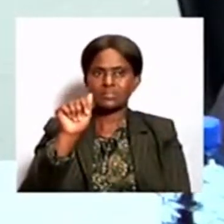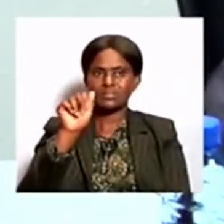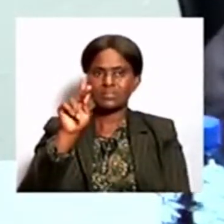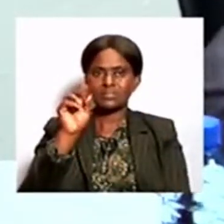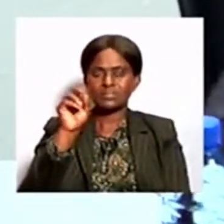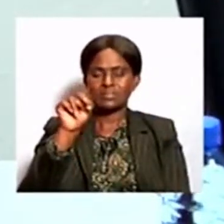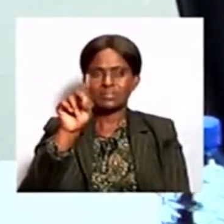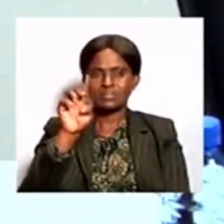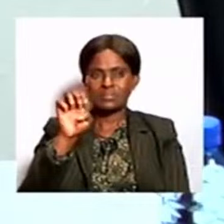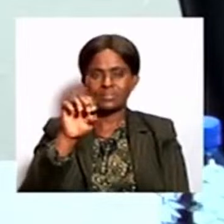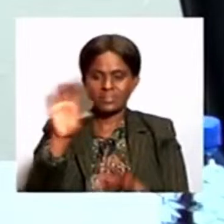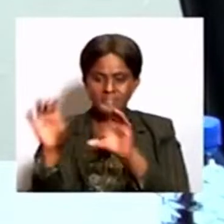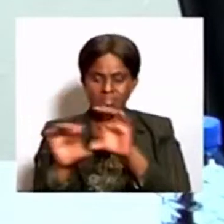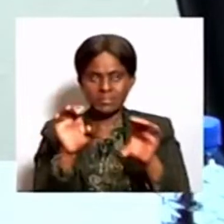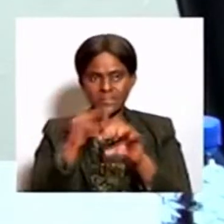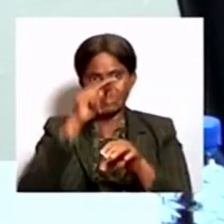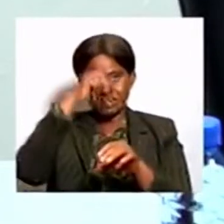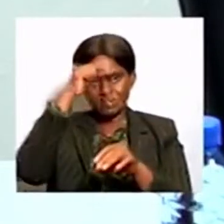do,